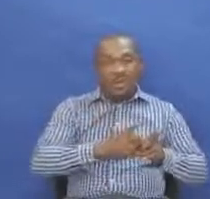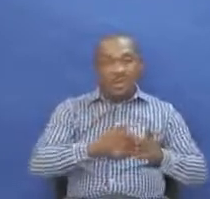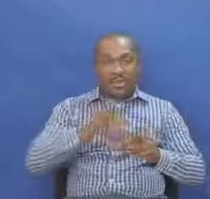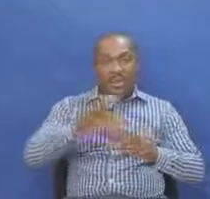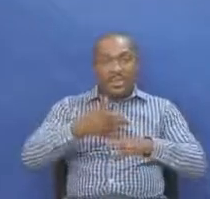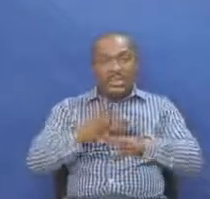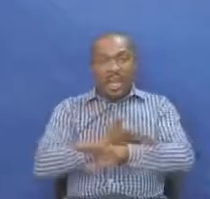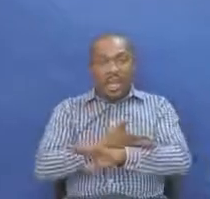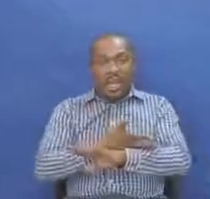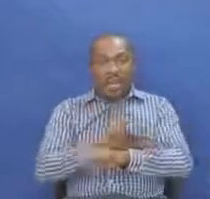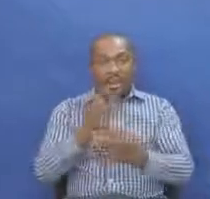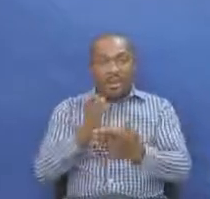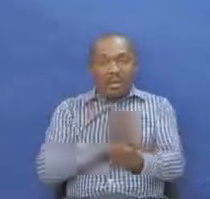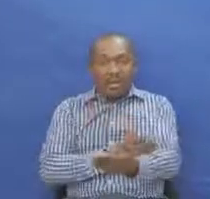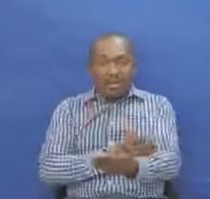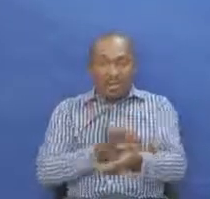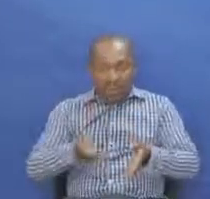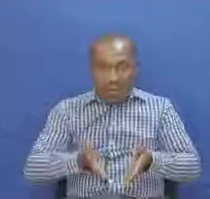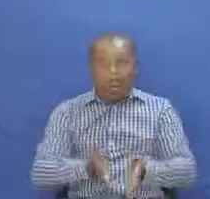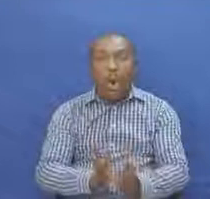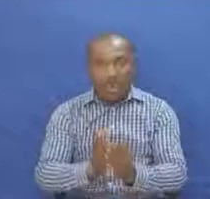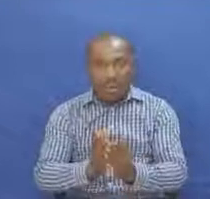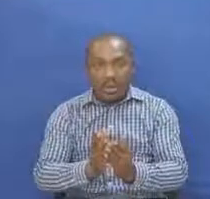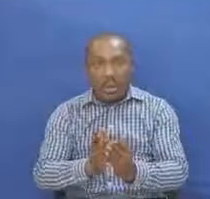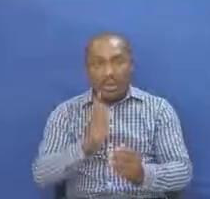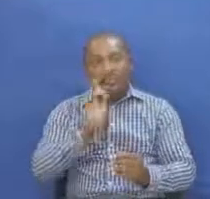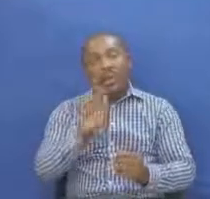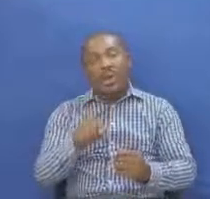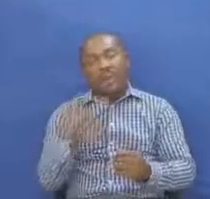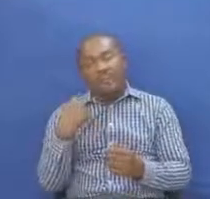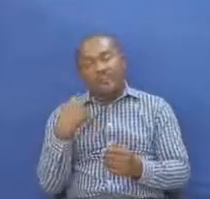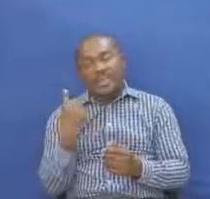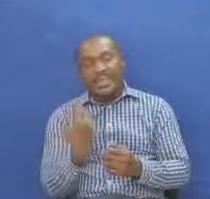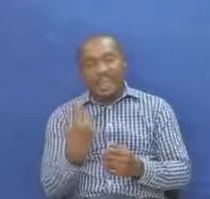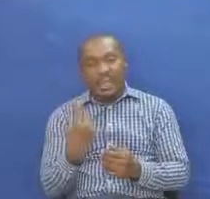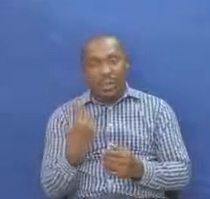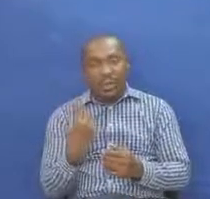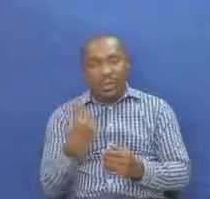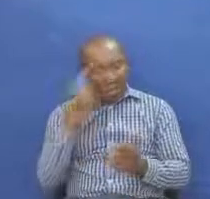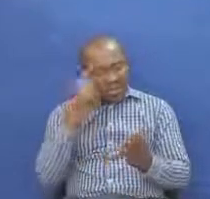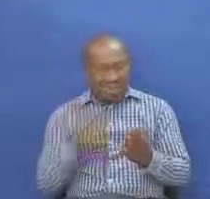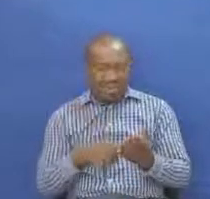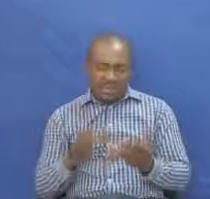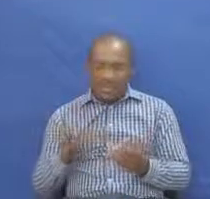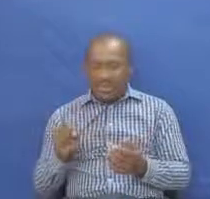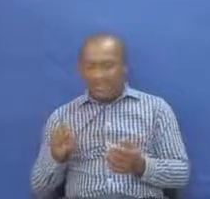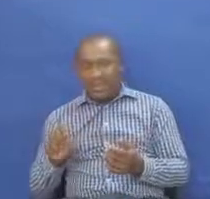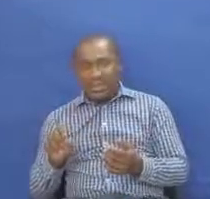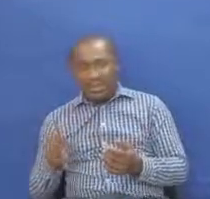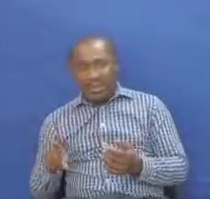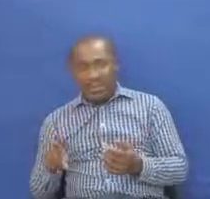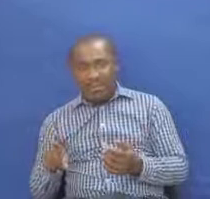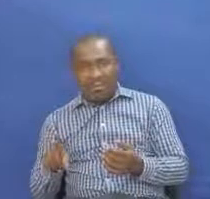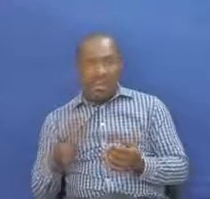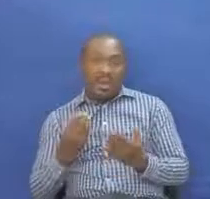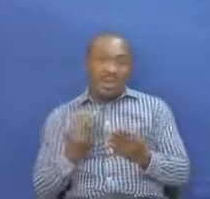Before we were born, we were just a single cell, maybe a sperm cell and an ovum cell.